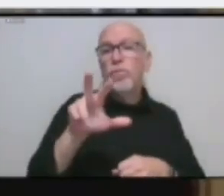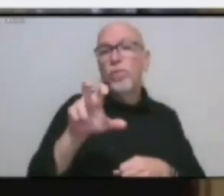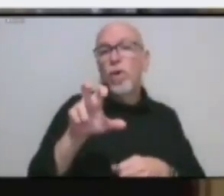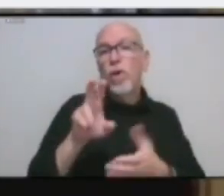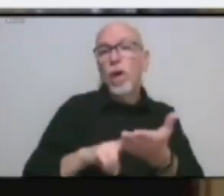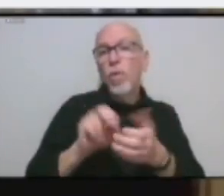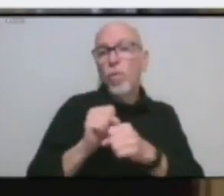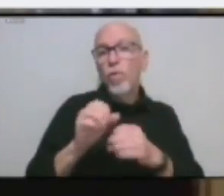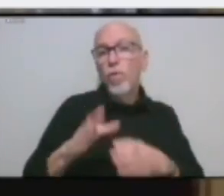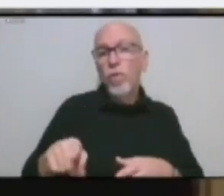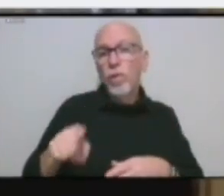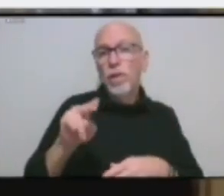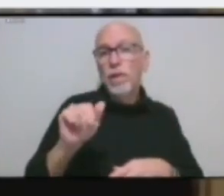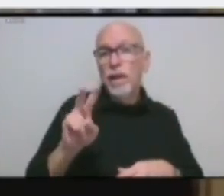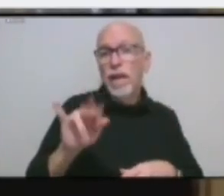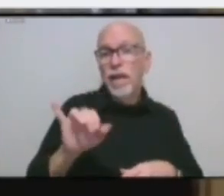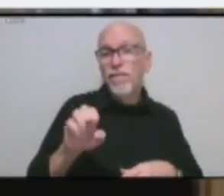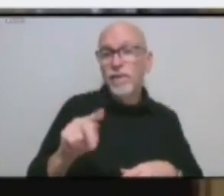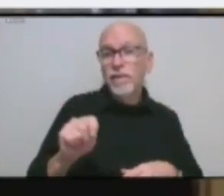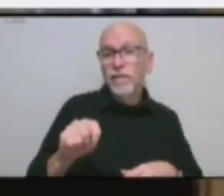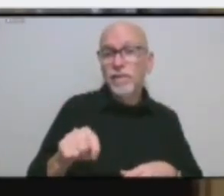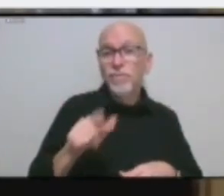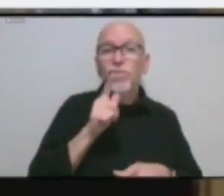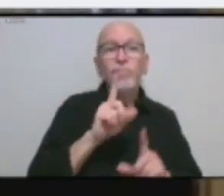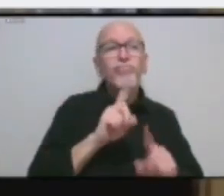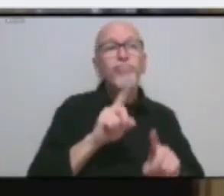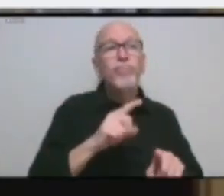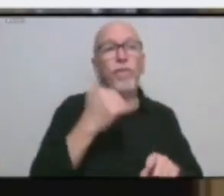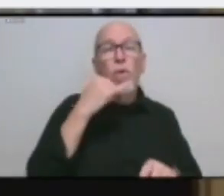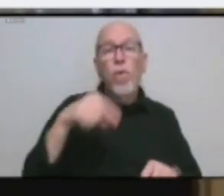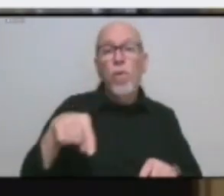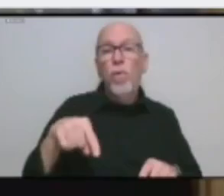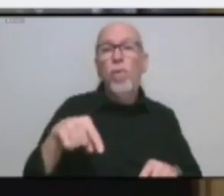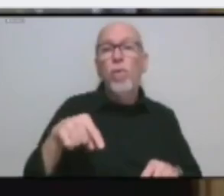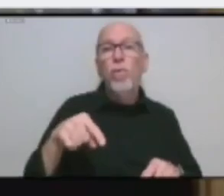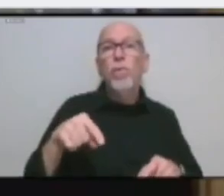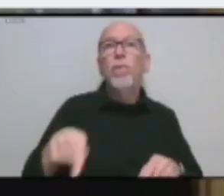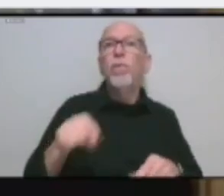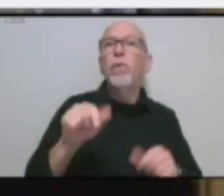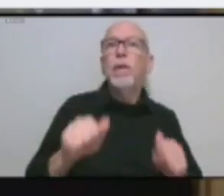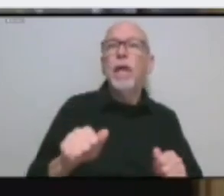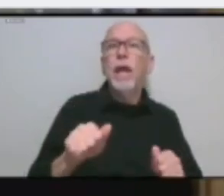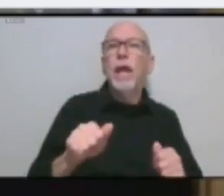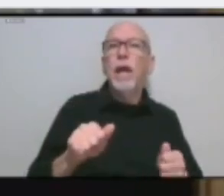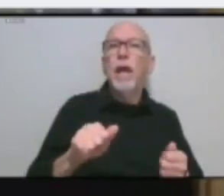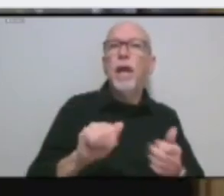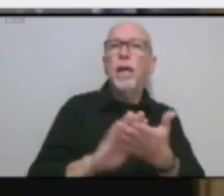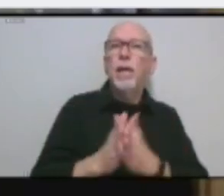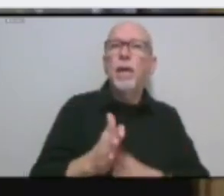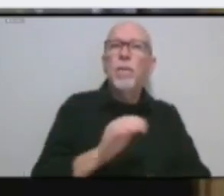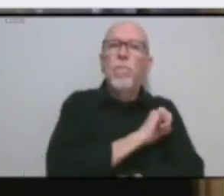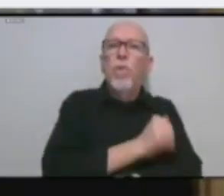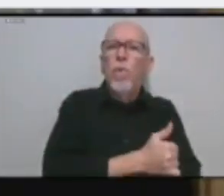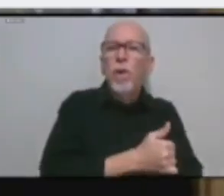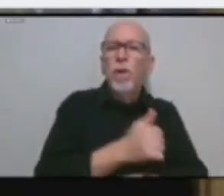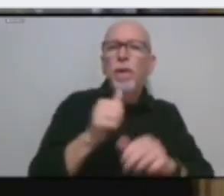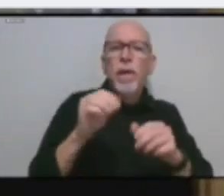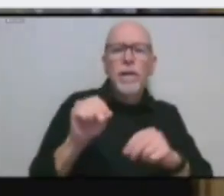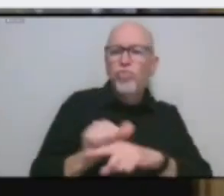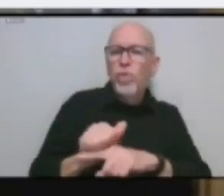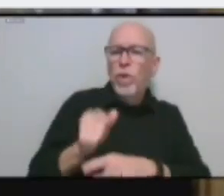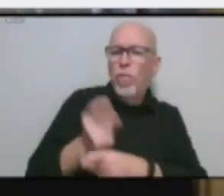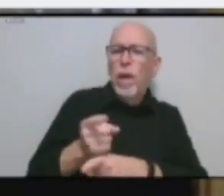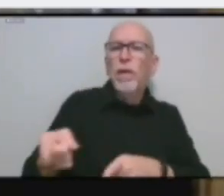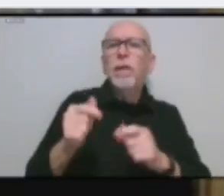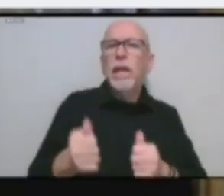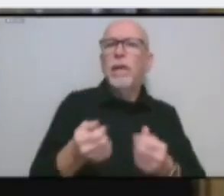at Navient who answer the phones might instead actually be able to have the authority and training they need to resolve